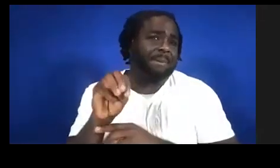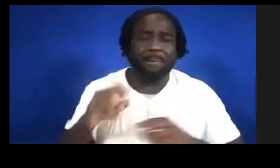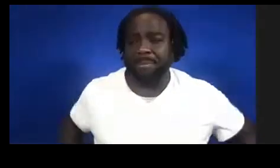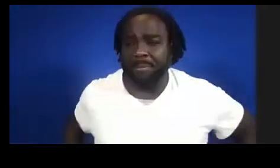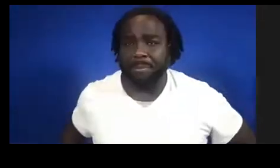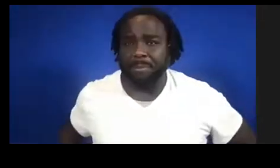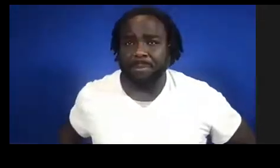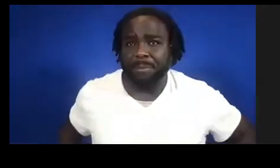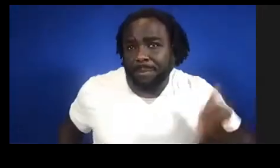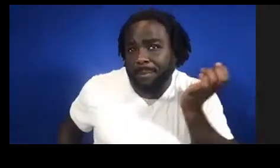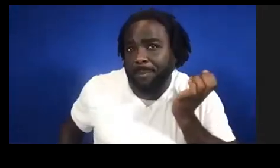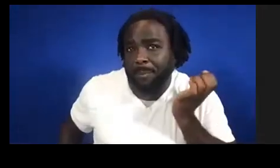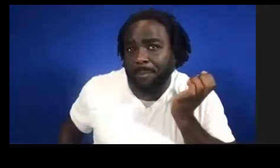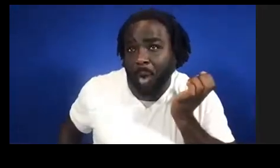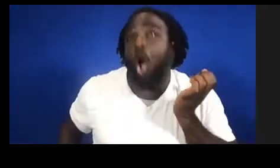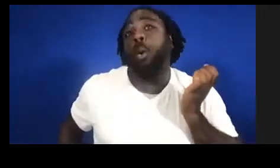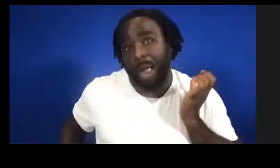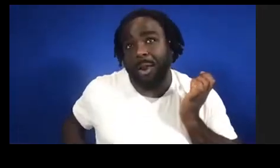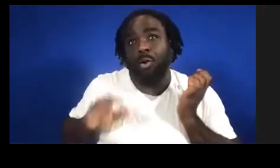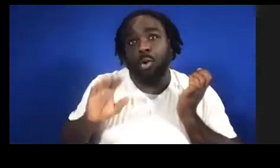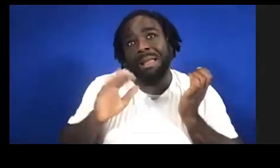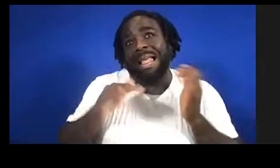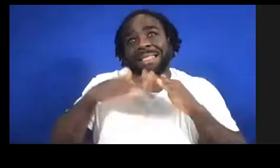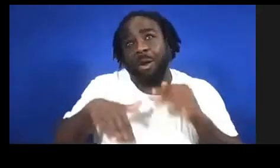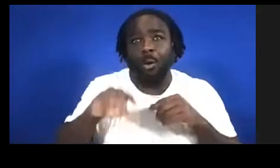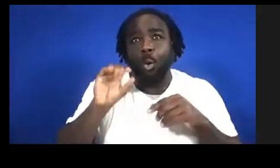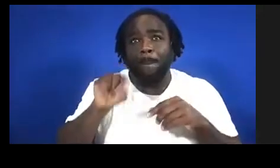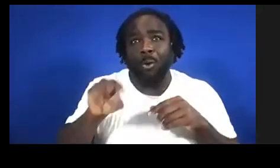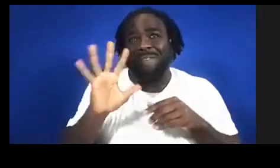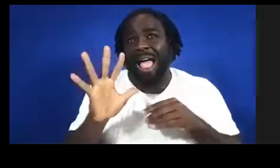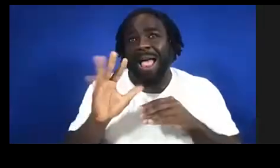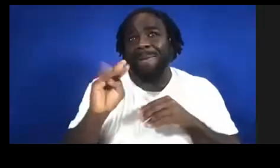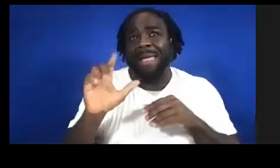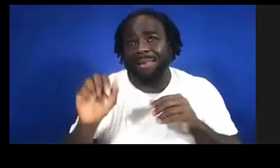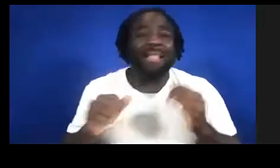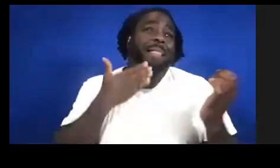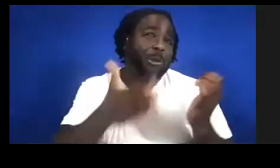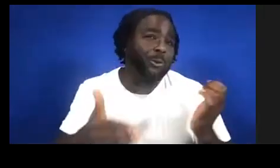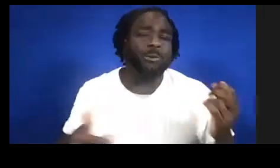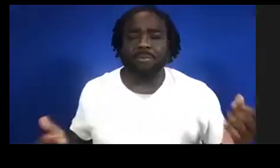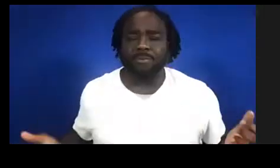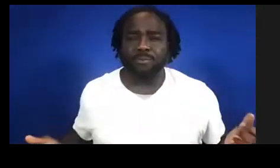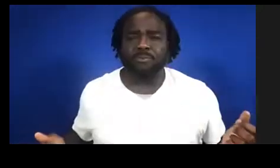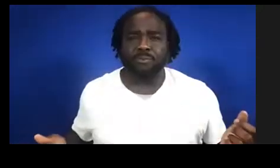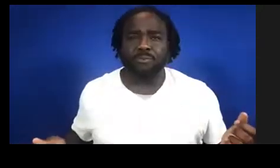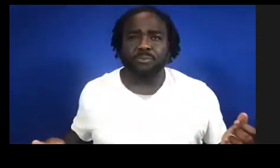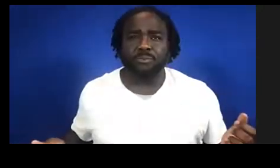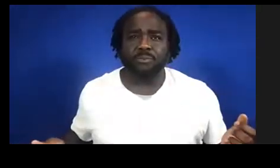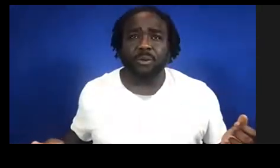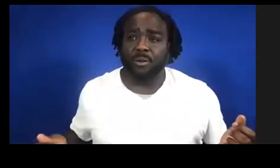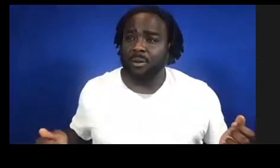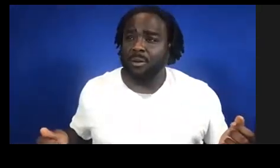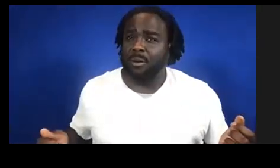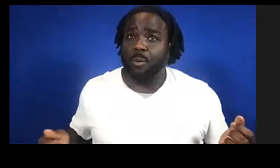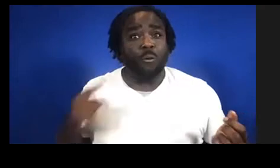wherever, right? Where's an ATM where I can deposit my check? And Siri tells you less than zero